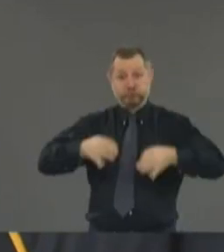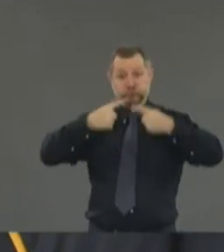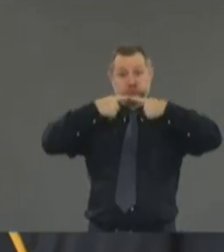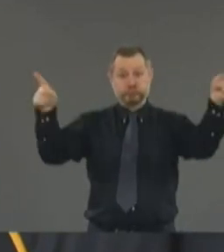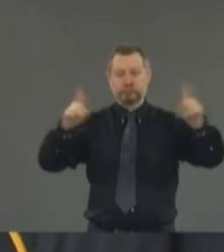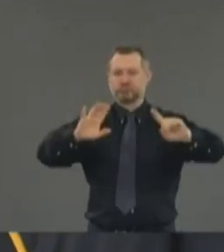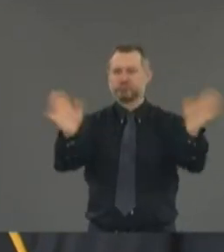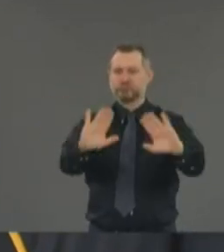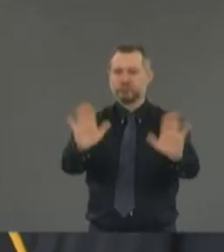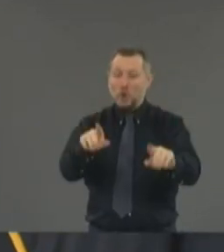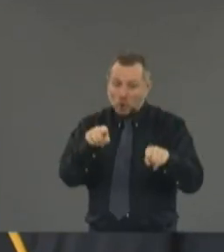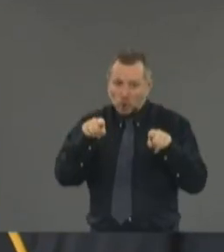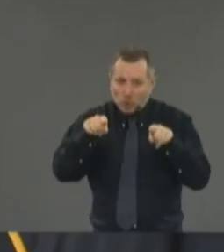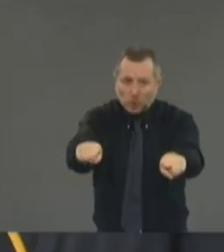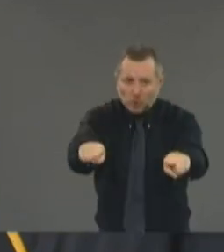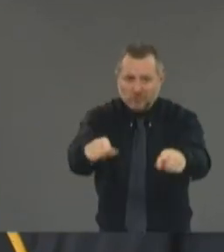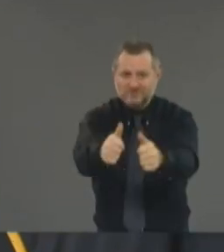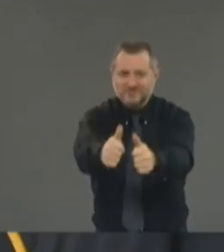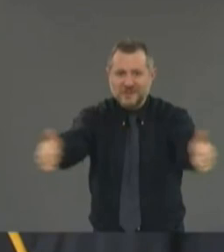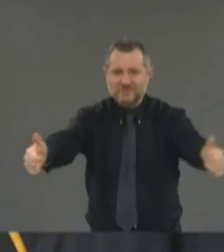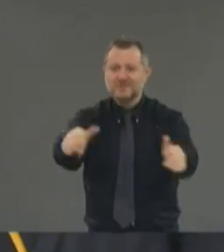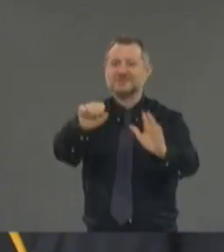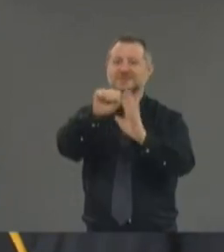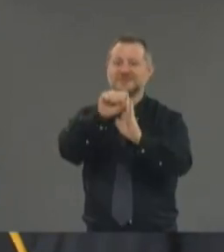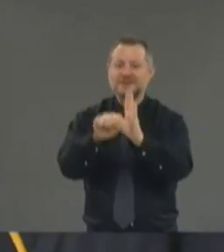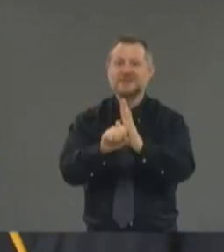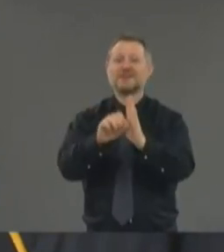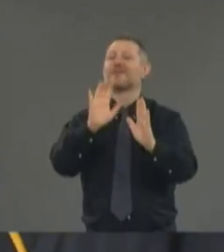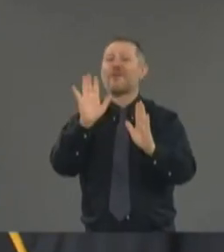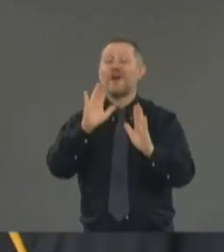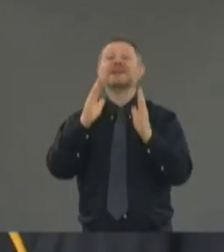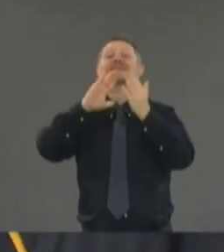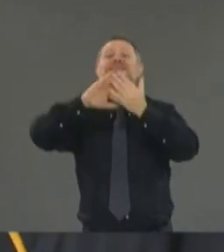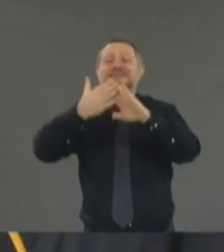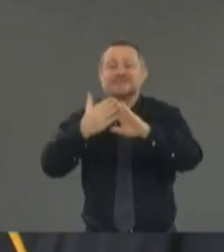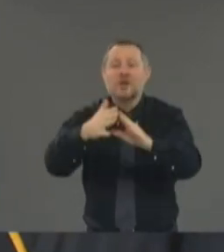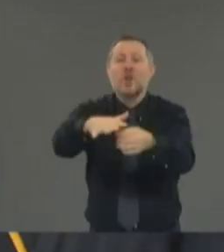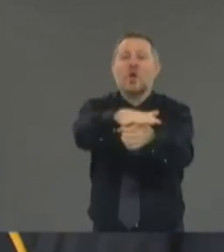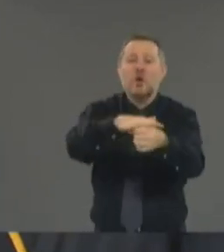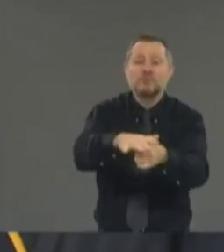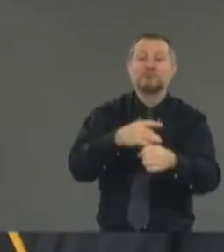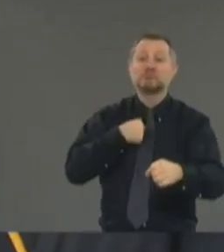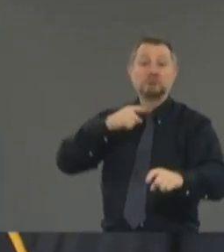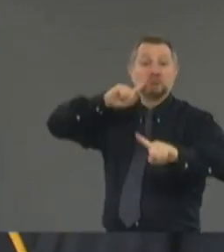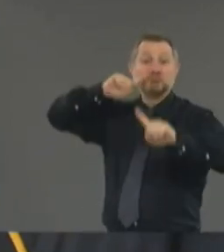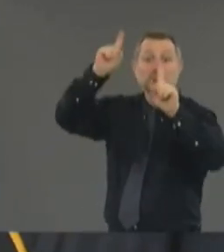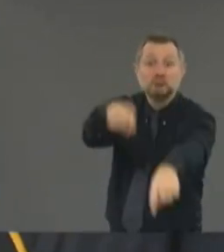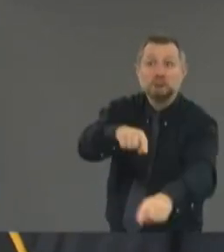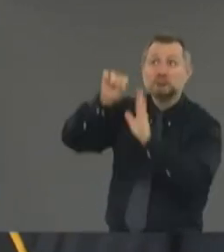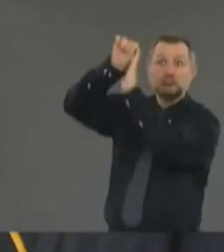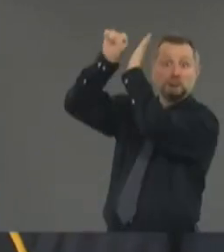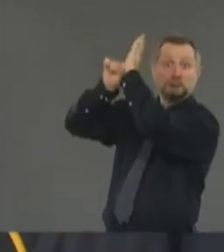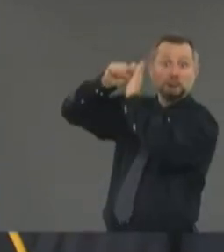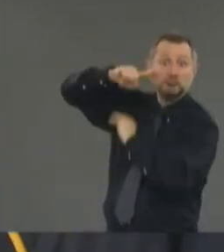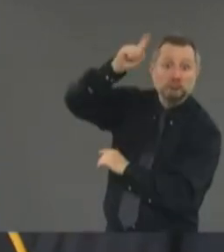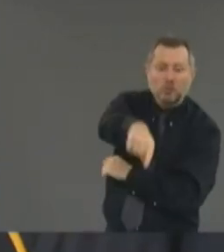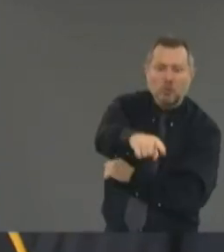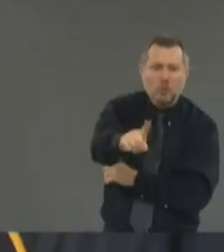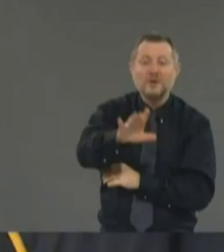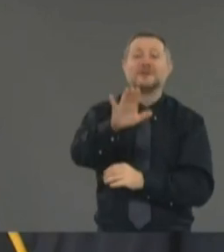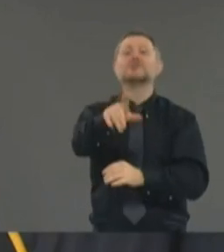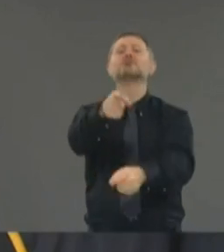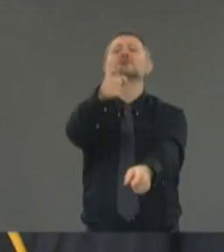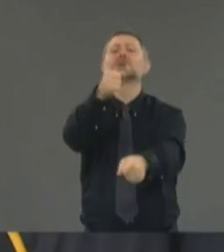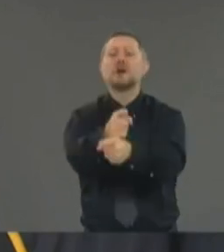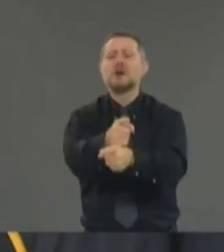curfew. Cities put the curfew in. I do not put the curfew in. You are right. I